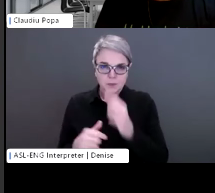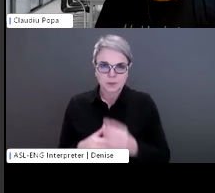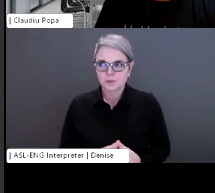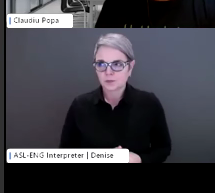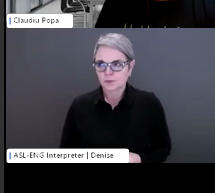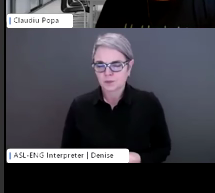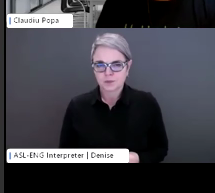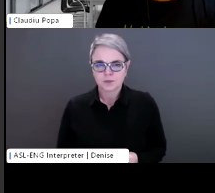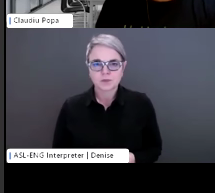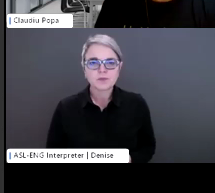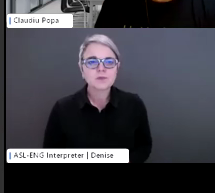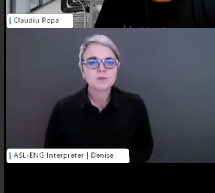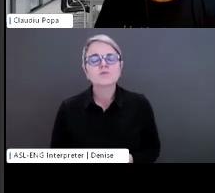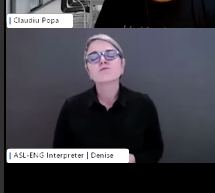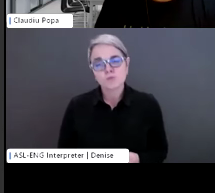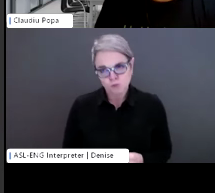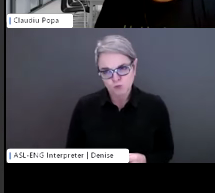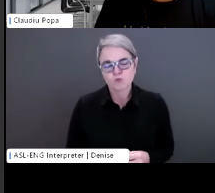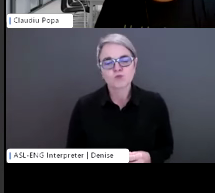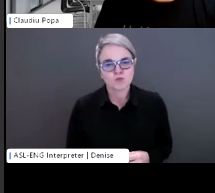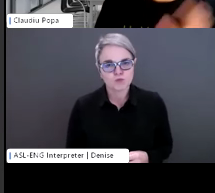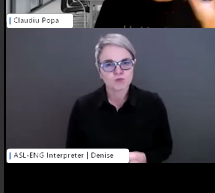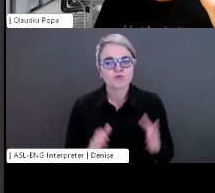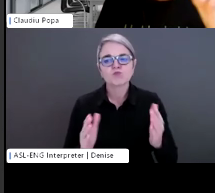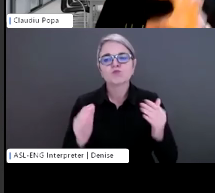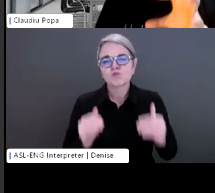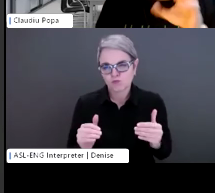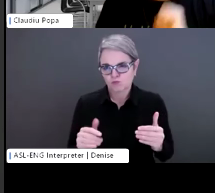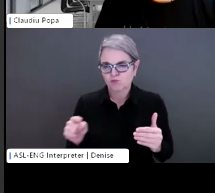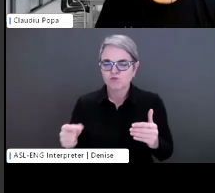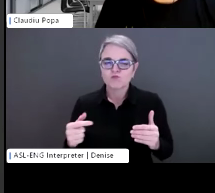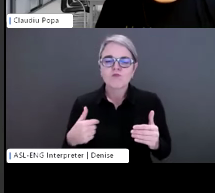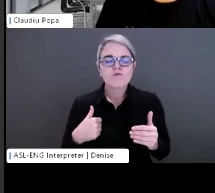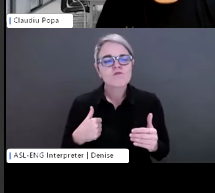Also, if we're scammers and we are pushing